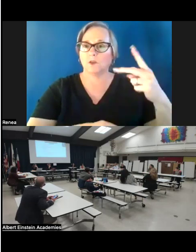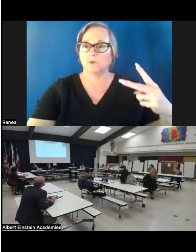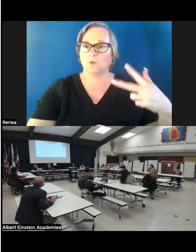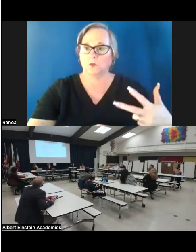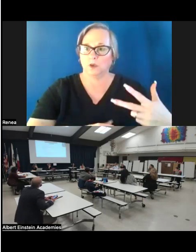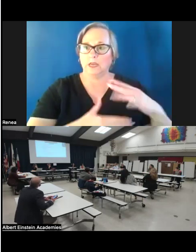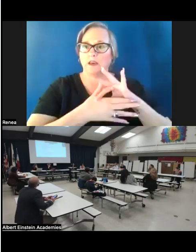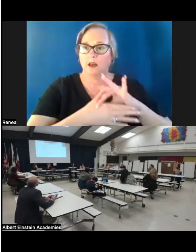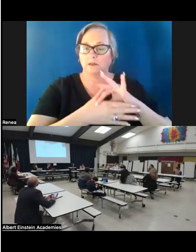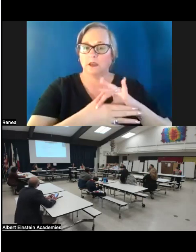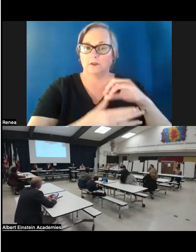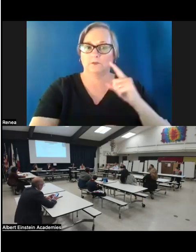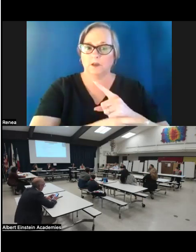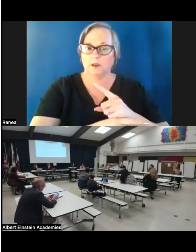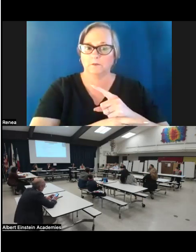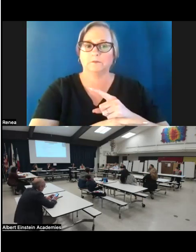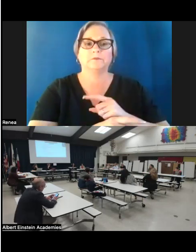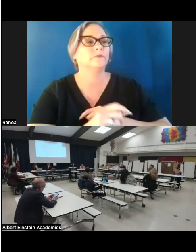right. Megan? Yes.